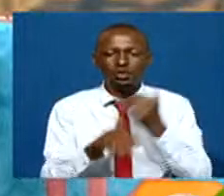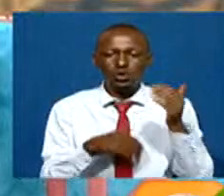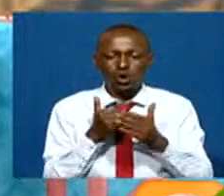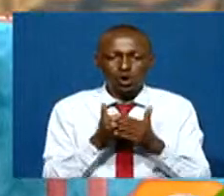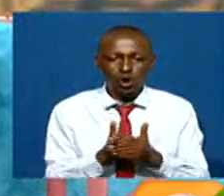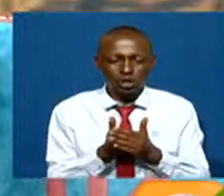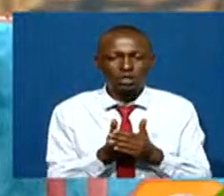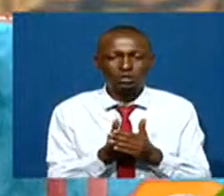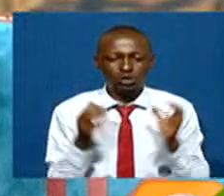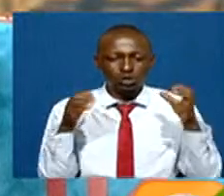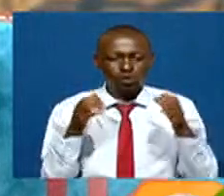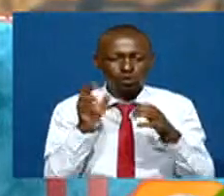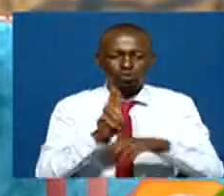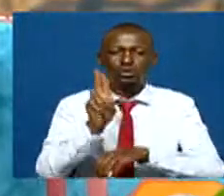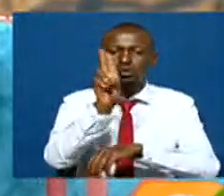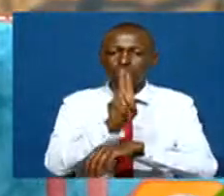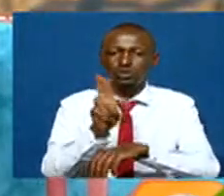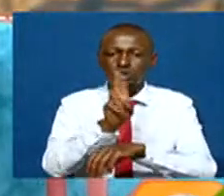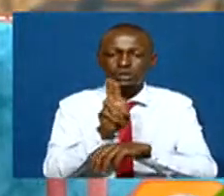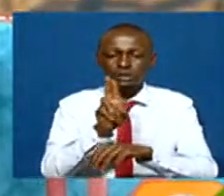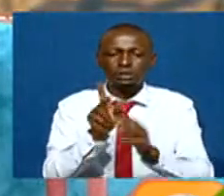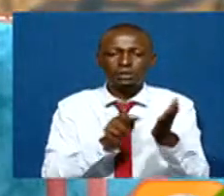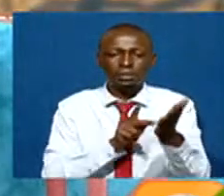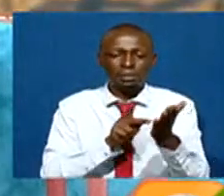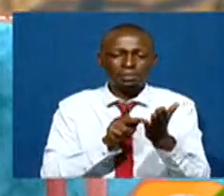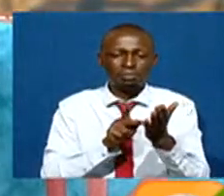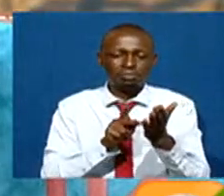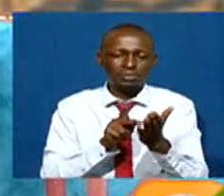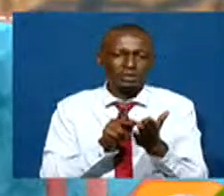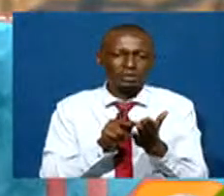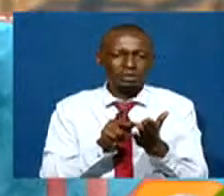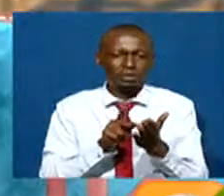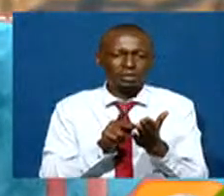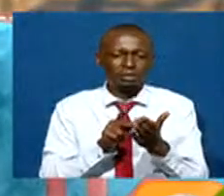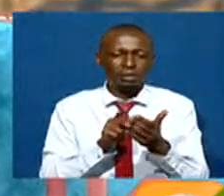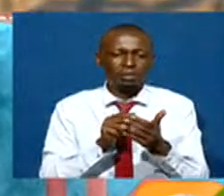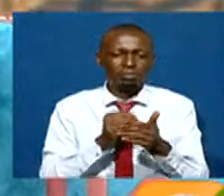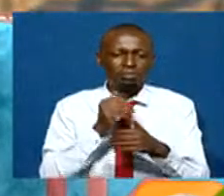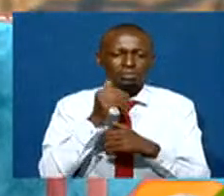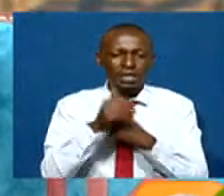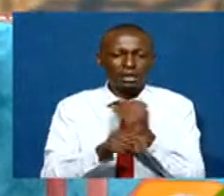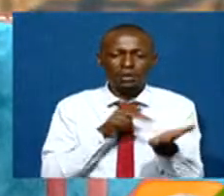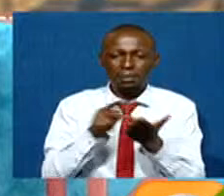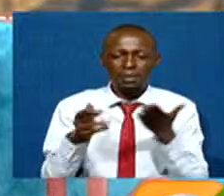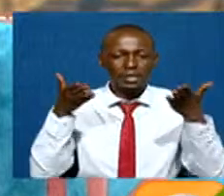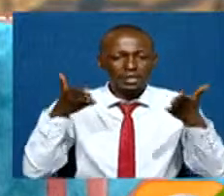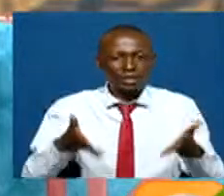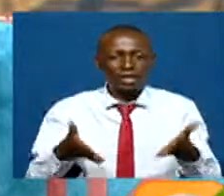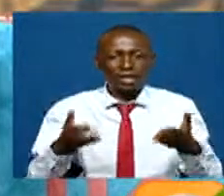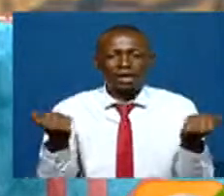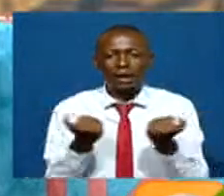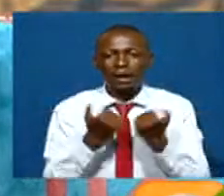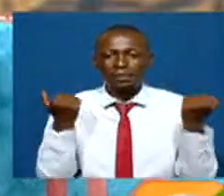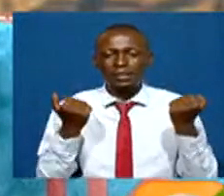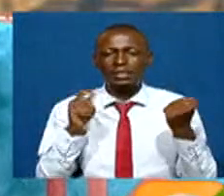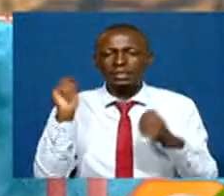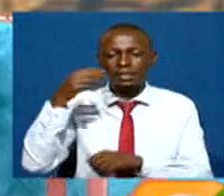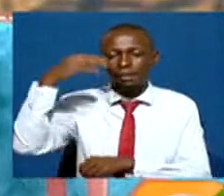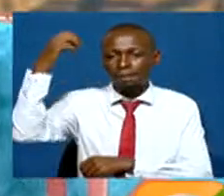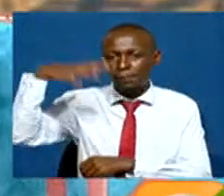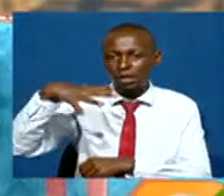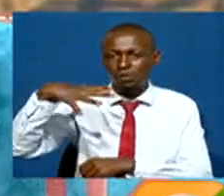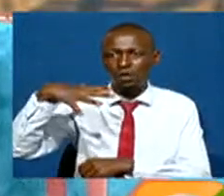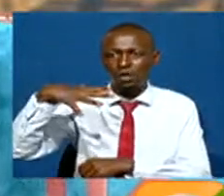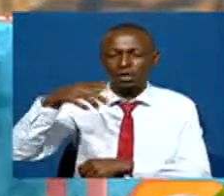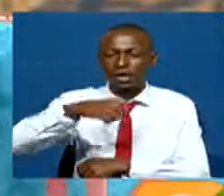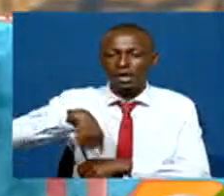prepaid meters. This is not only in Kenya, it's a global thing, Jeff. And today is when, as Kenya Power, we were